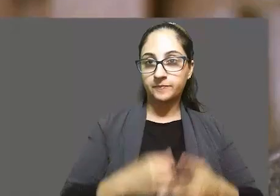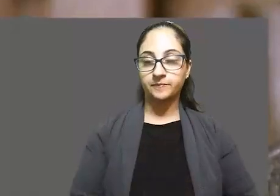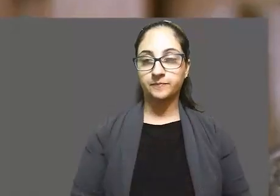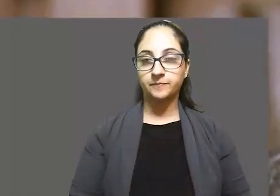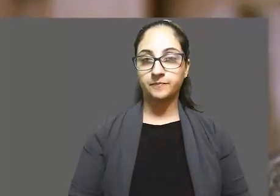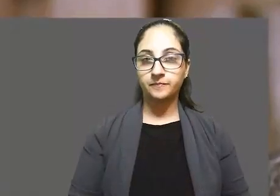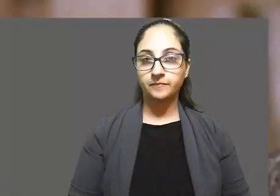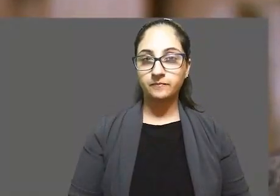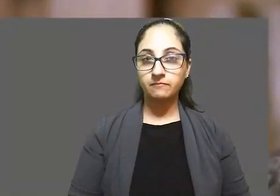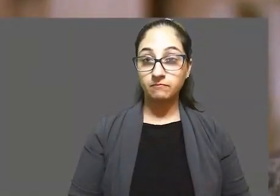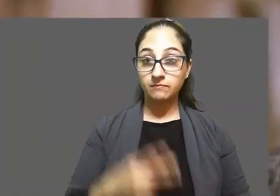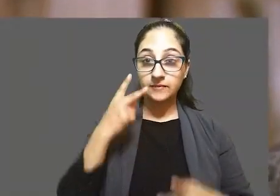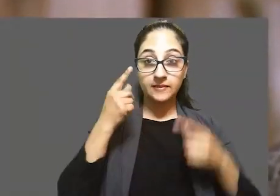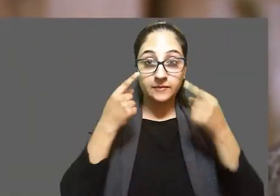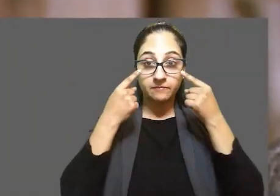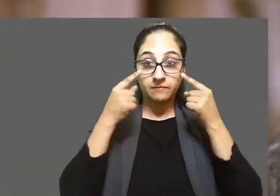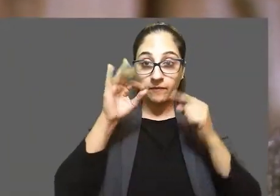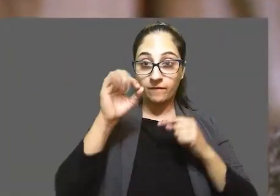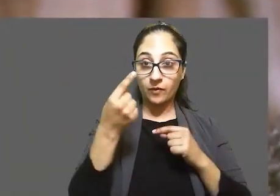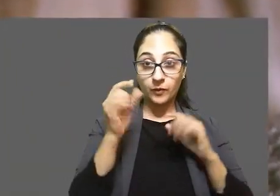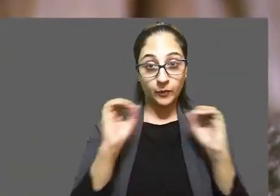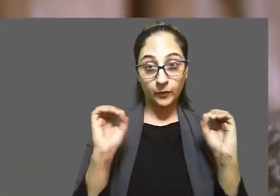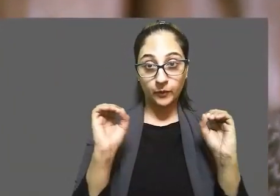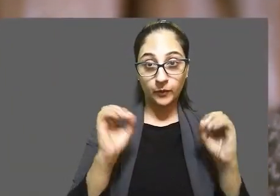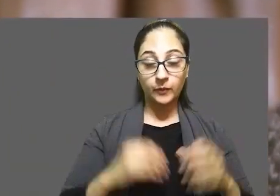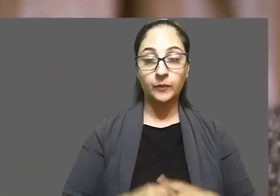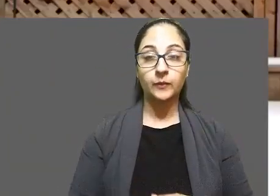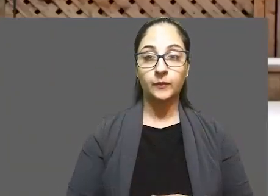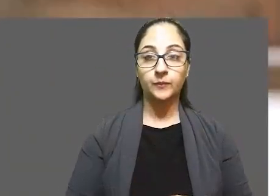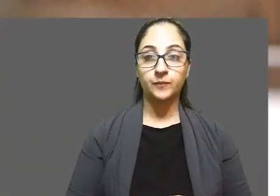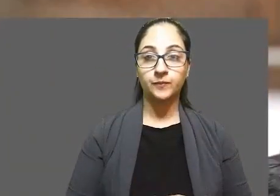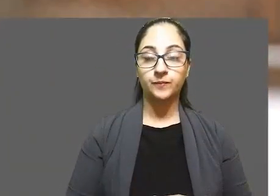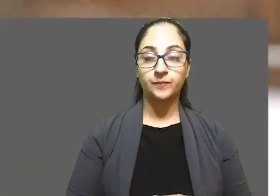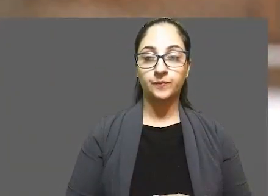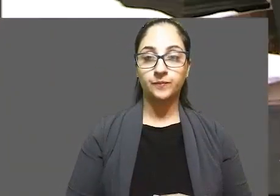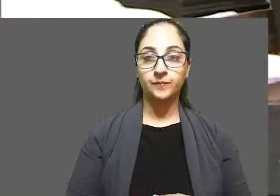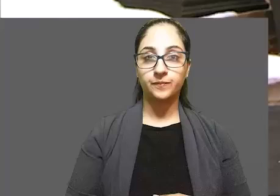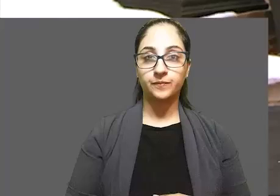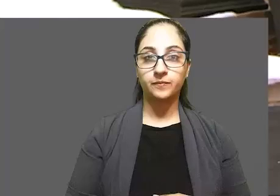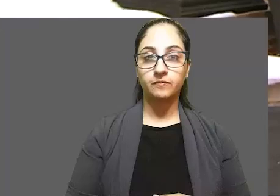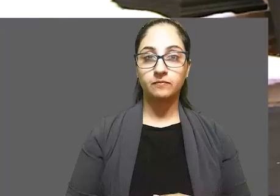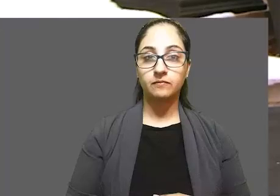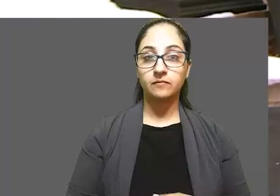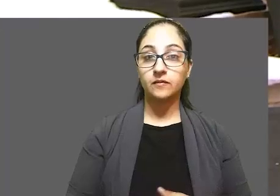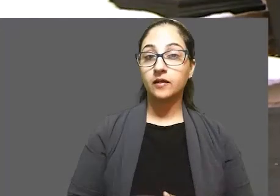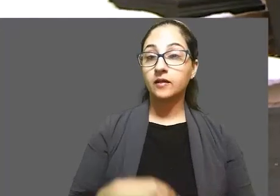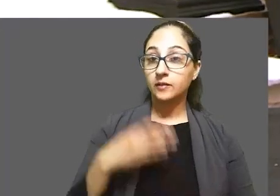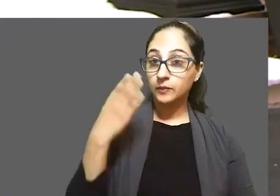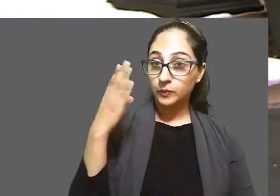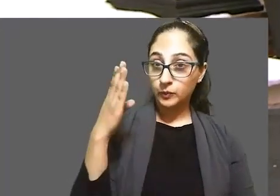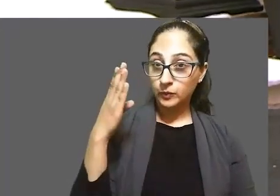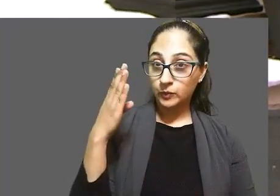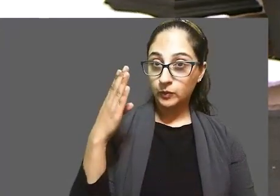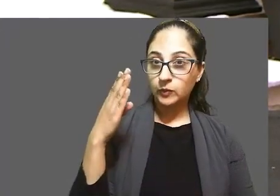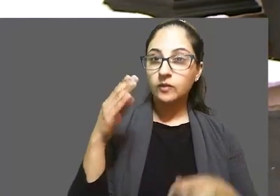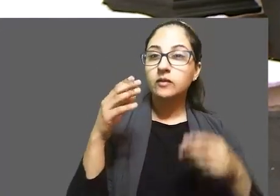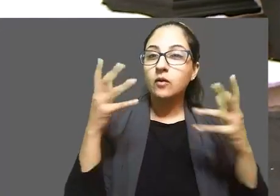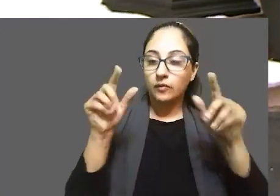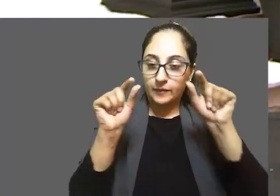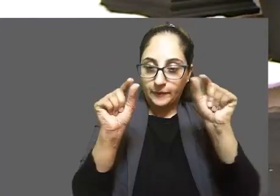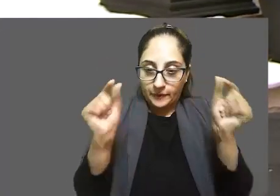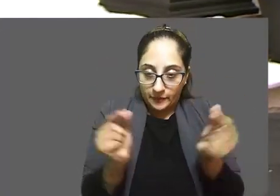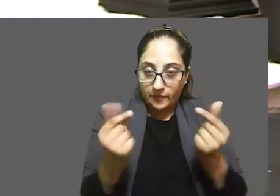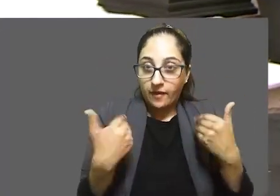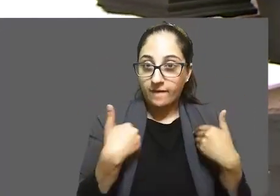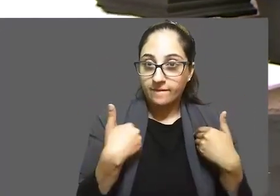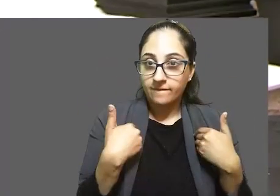The fit is tighter, and as you can see, my glasses don't fog up. But if you are going to use one of these typical medical masks with ear